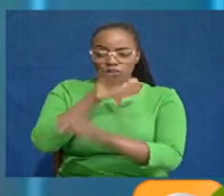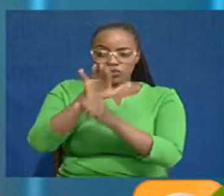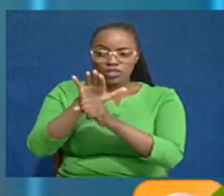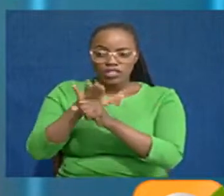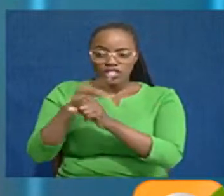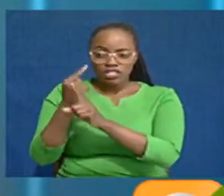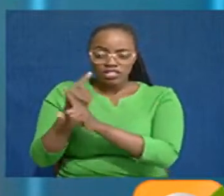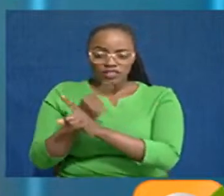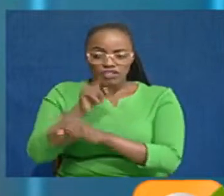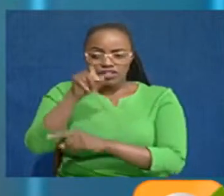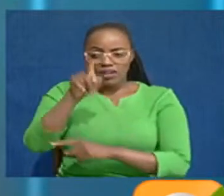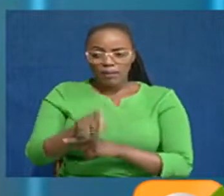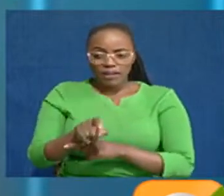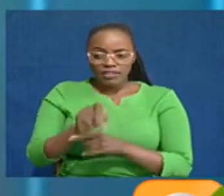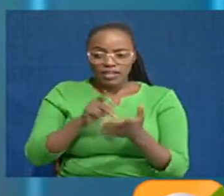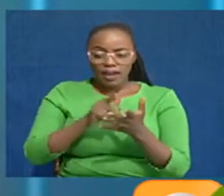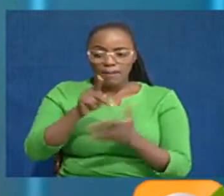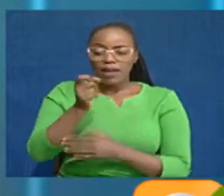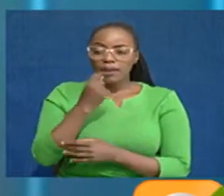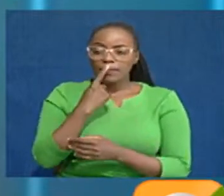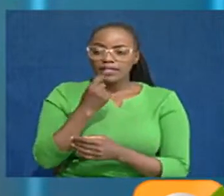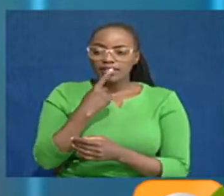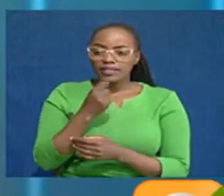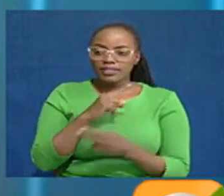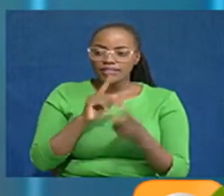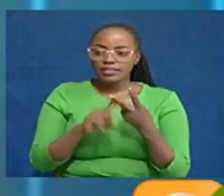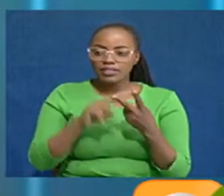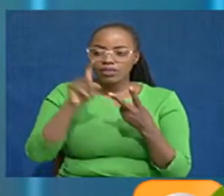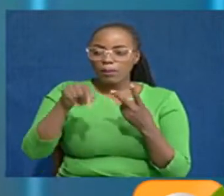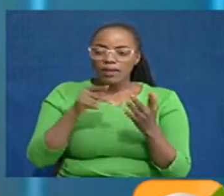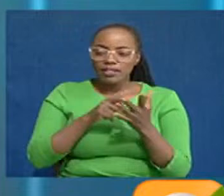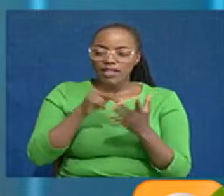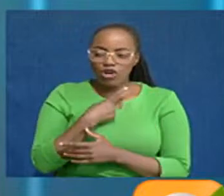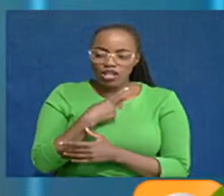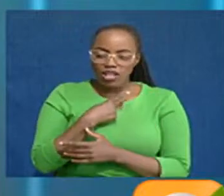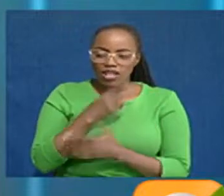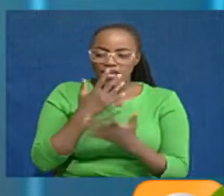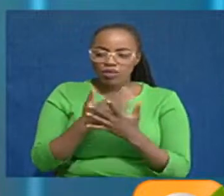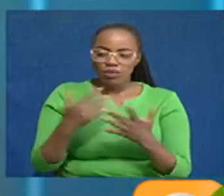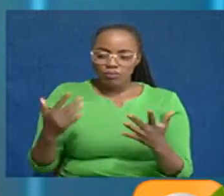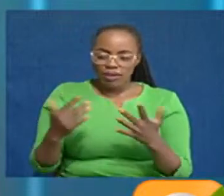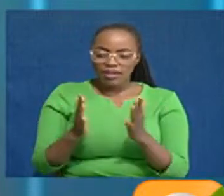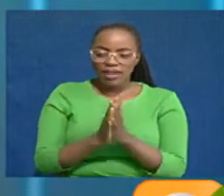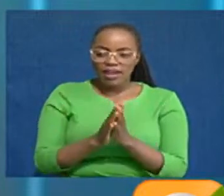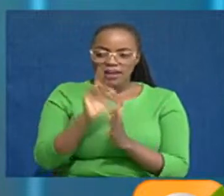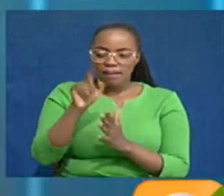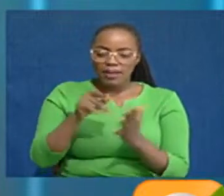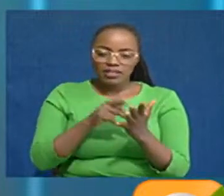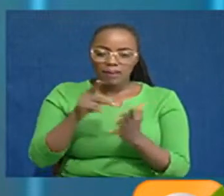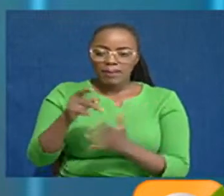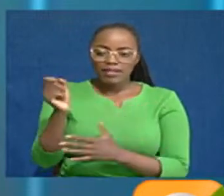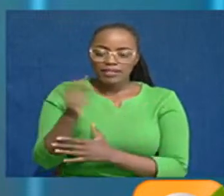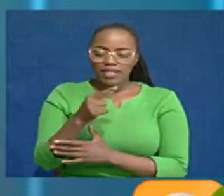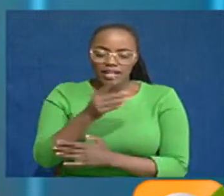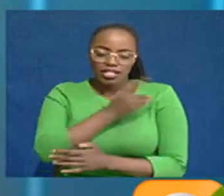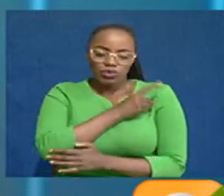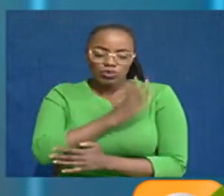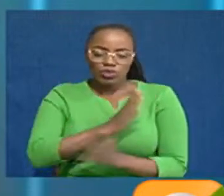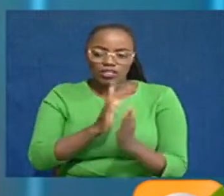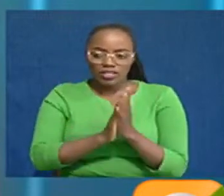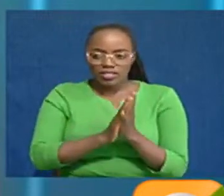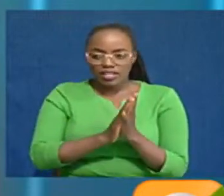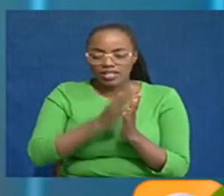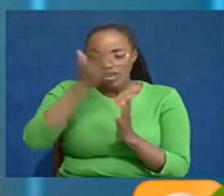you have to buy medicines, you have to buy medical, you have to pay salaries to doctors and